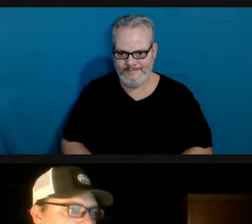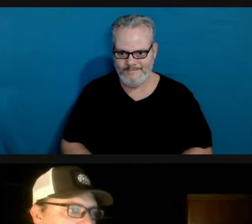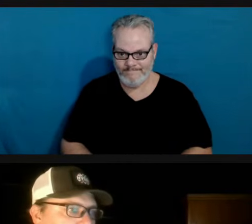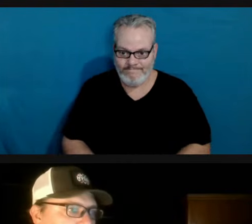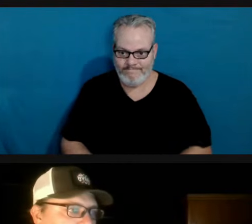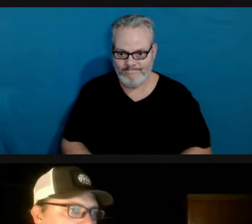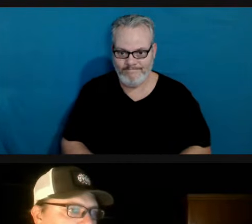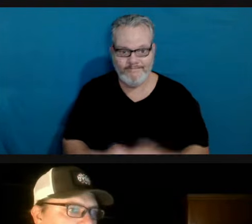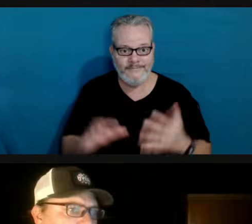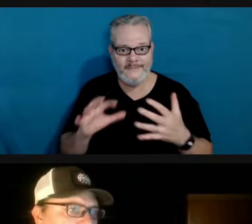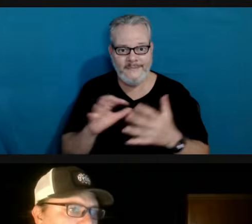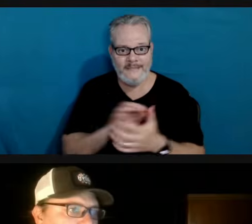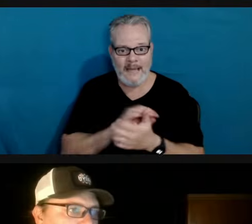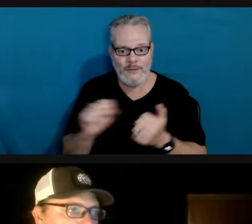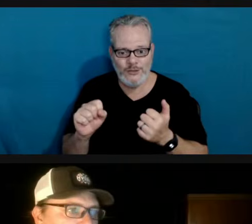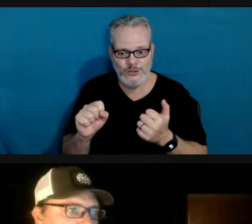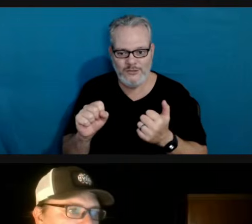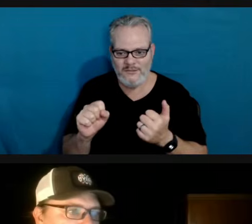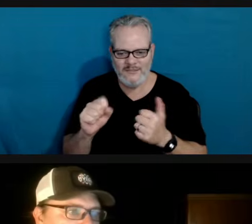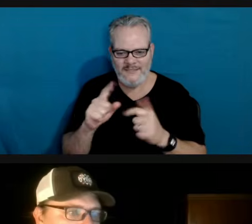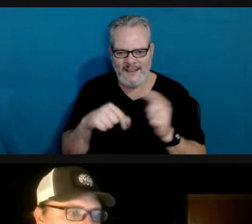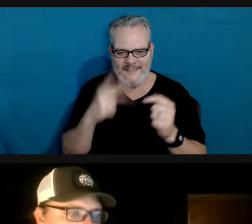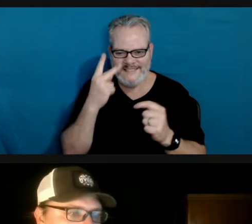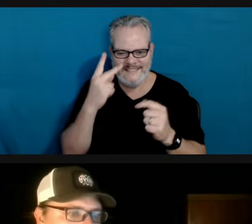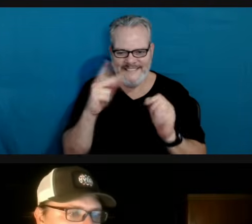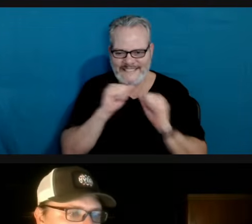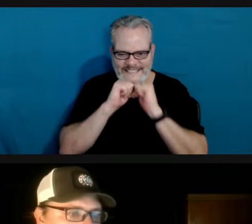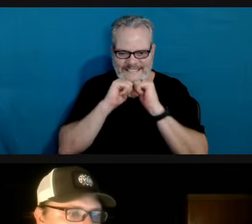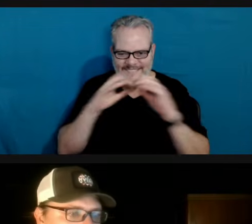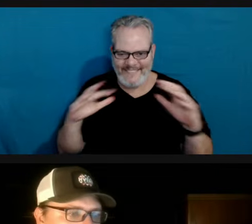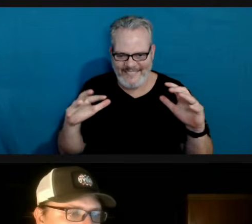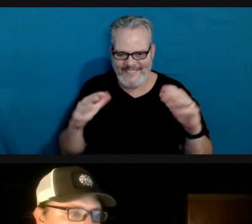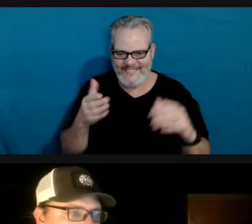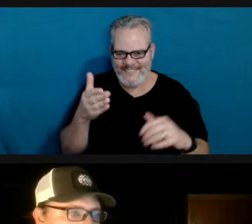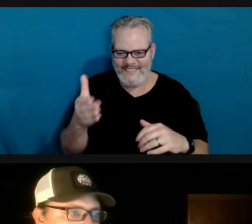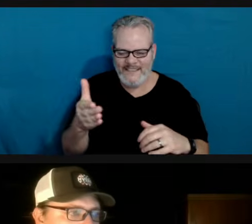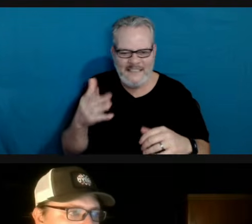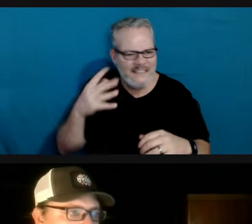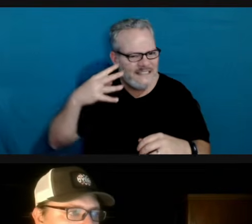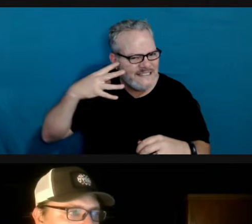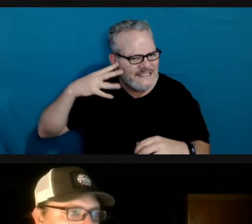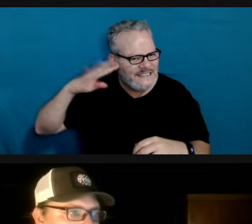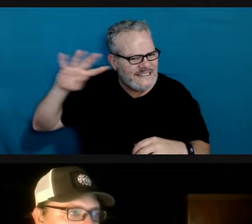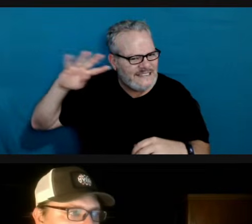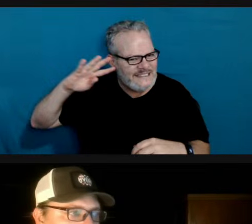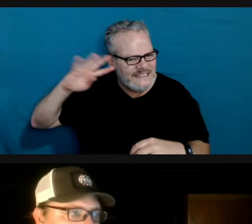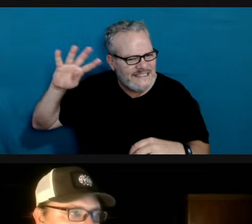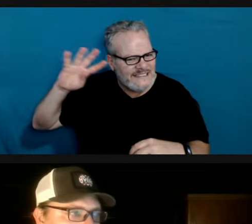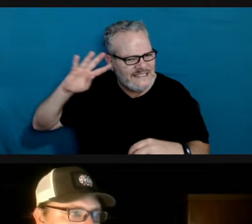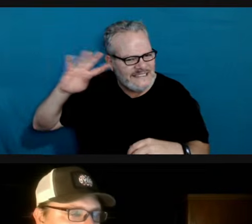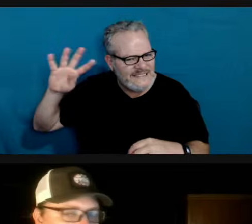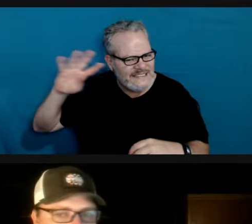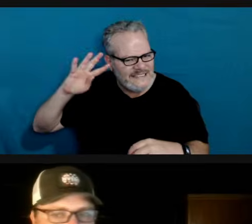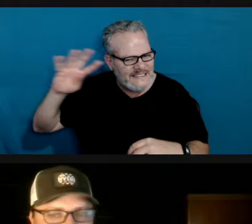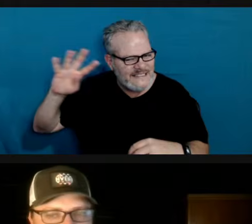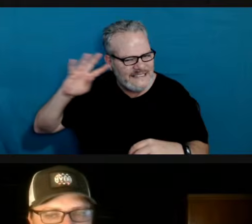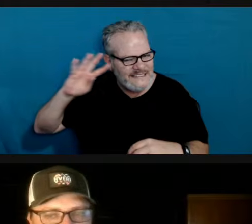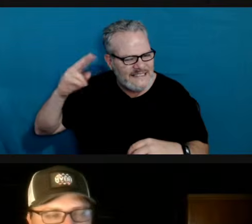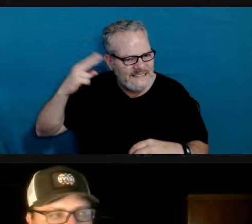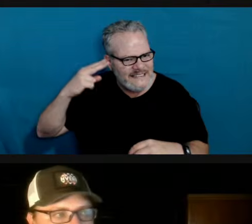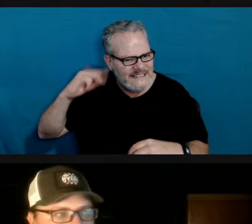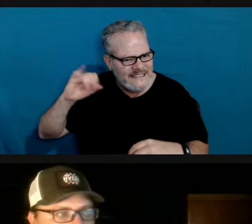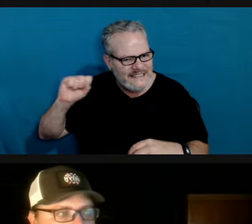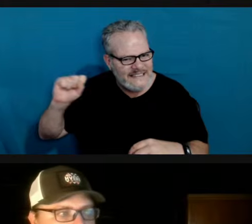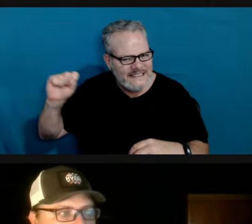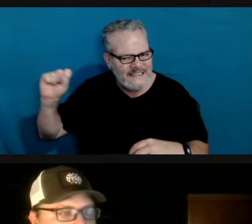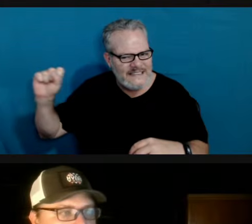Damaged and obscured, putting out this nice hissing sound if you put the sound on. So we'll not do that. And here's a